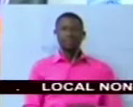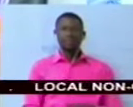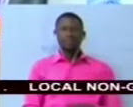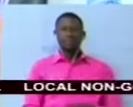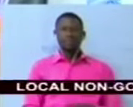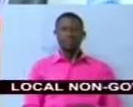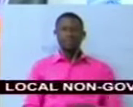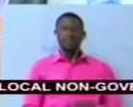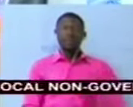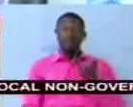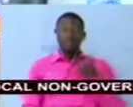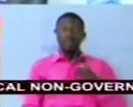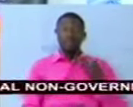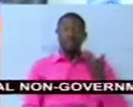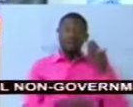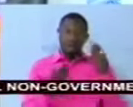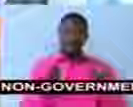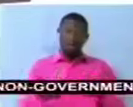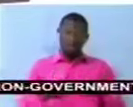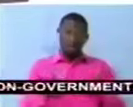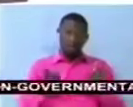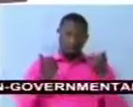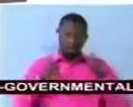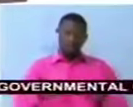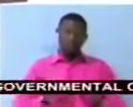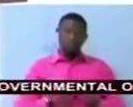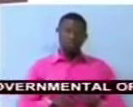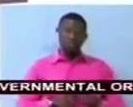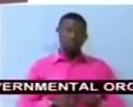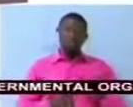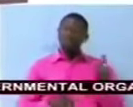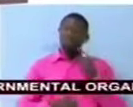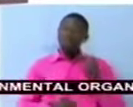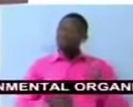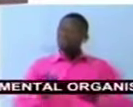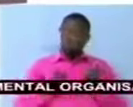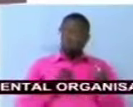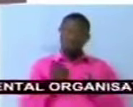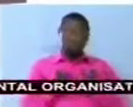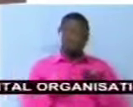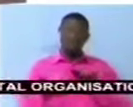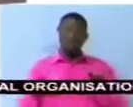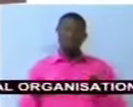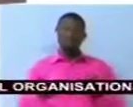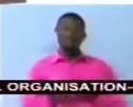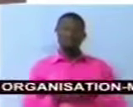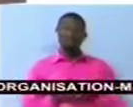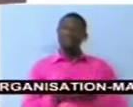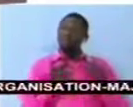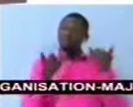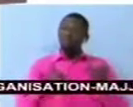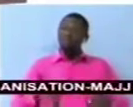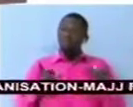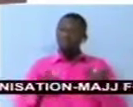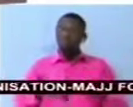that how it happened toroxa nga rek la am ci liggéey bobu only pain that I have ñaka lu bari sax dé lost a lot the loss the